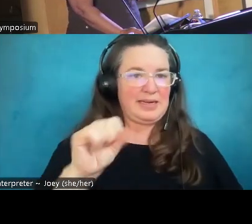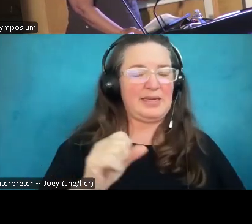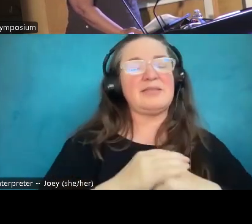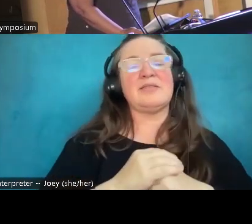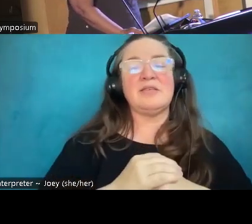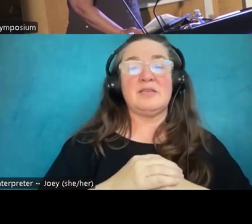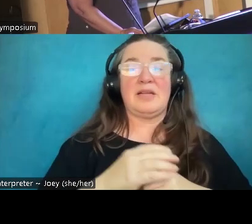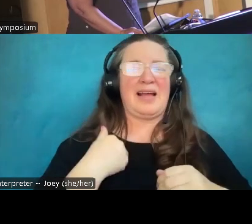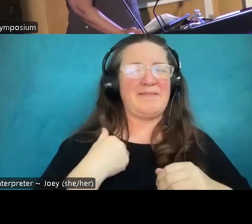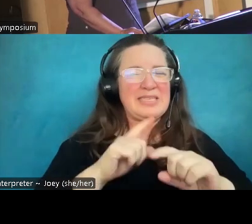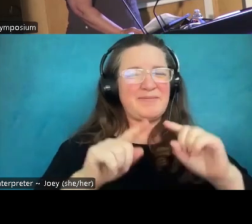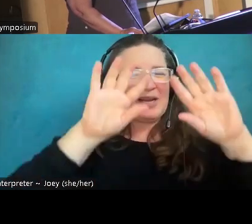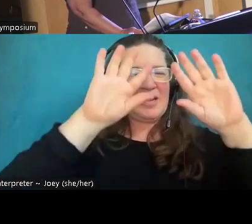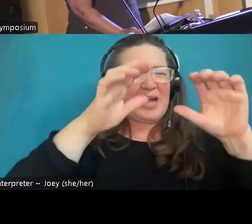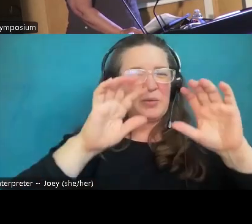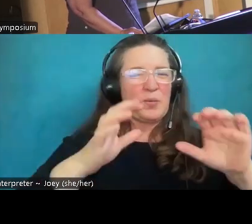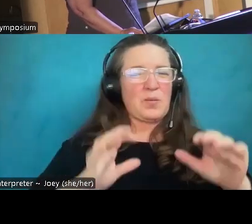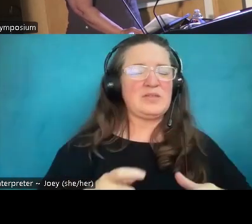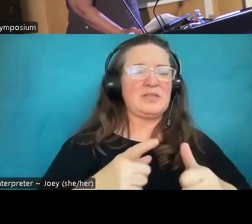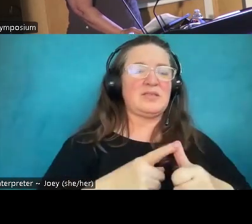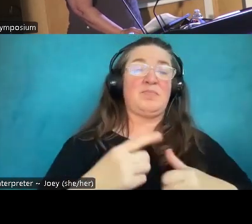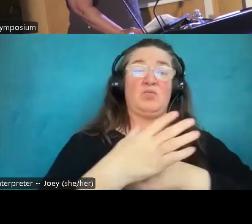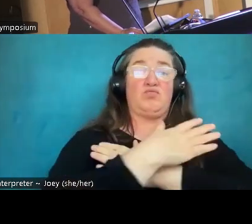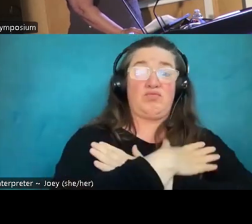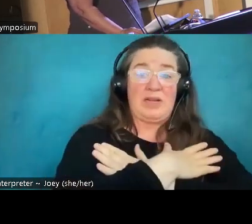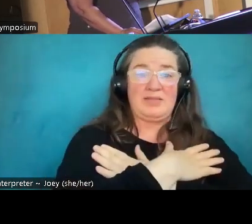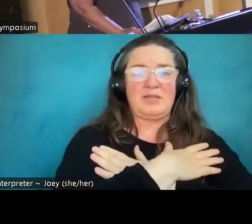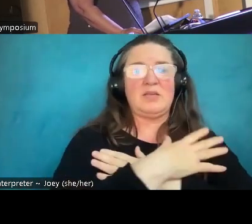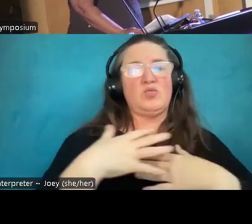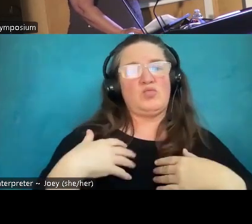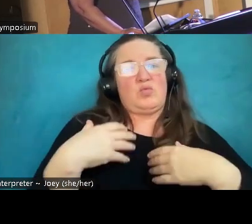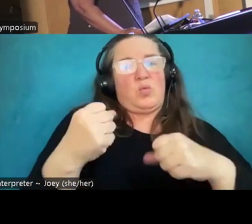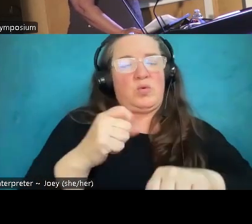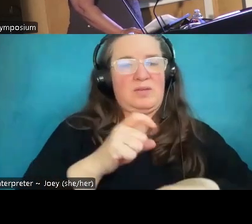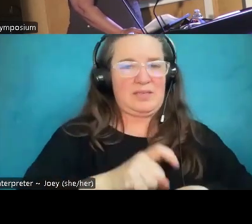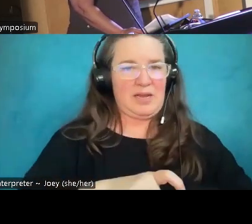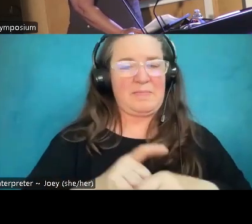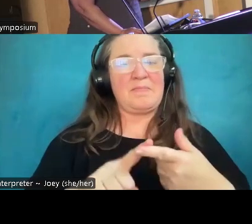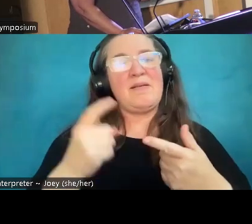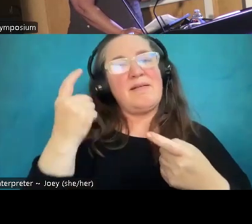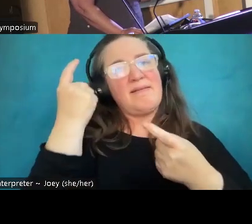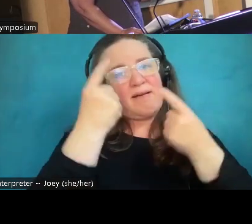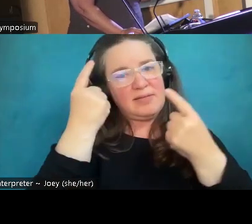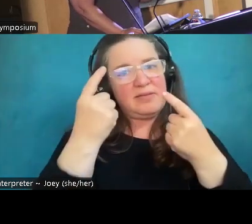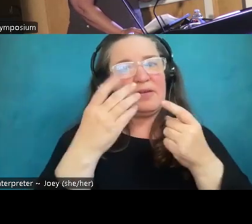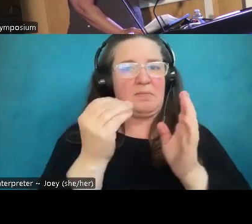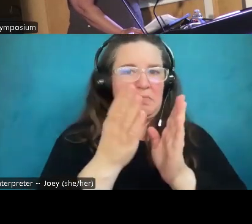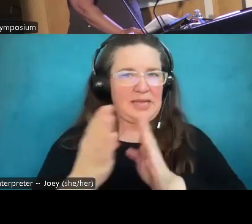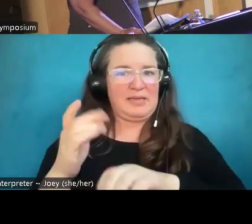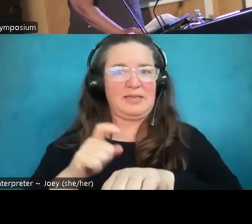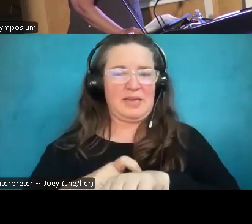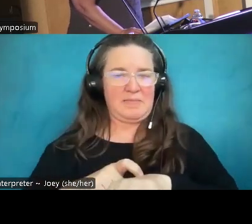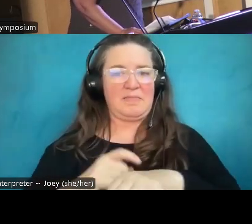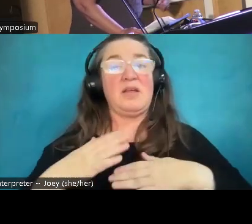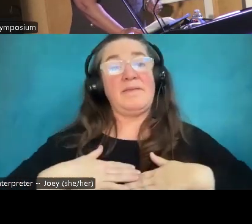time, cognitive and planning time, physical and social, which for me, those drain me in the same way. I get, if